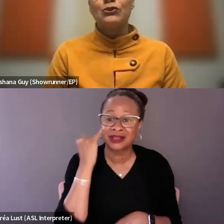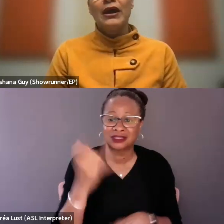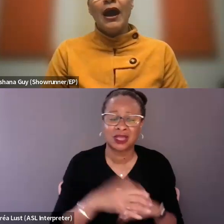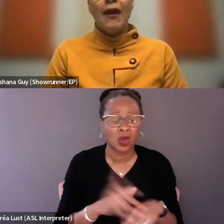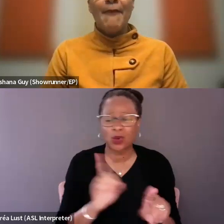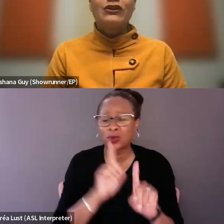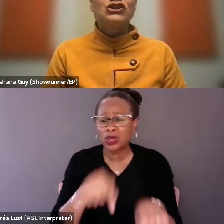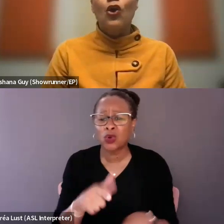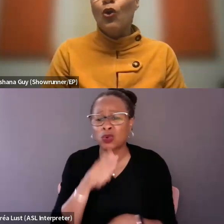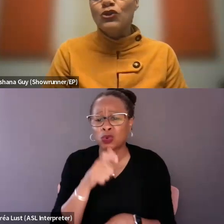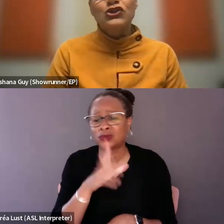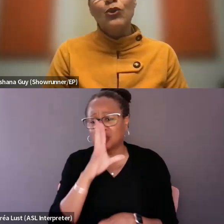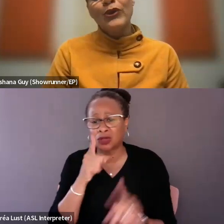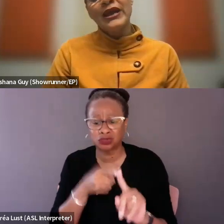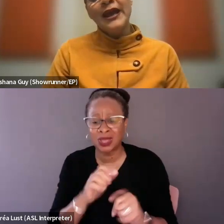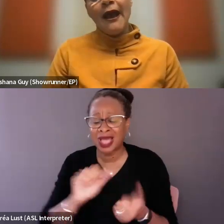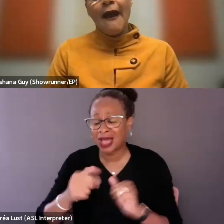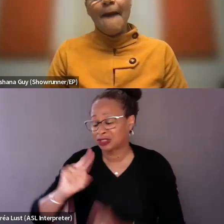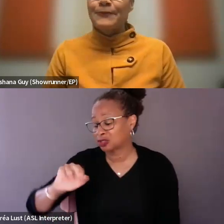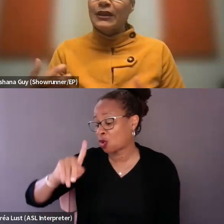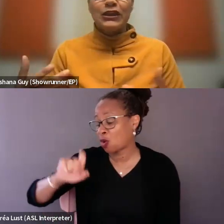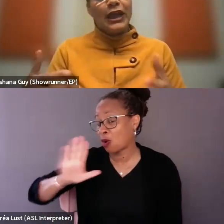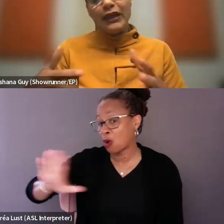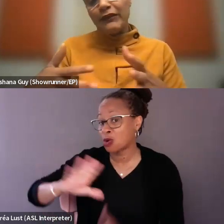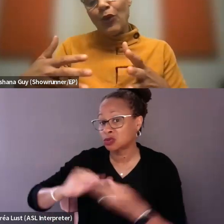to? How does Nicole's story,